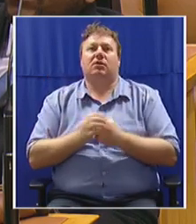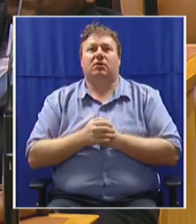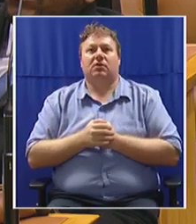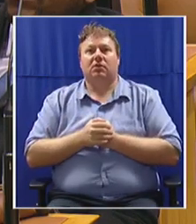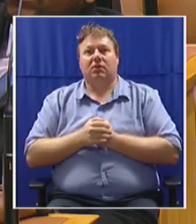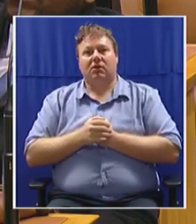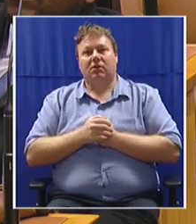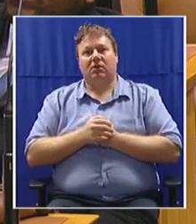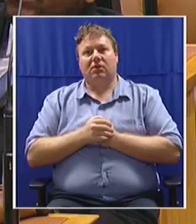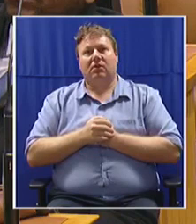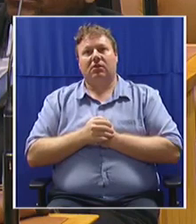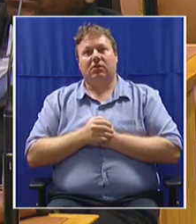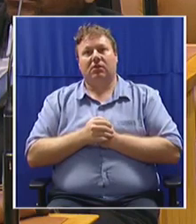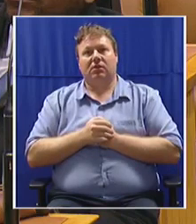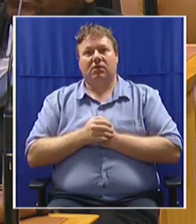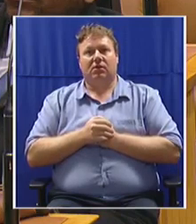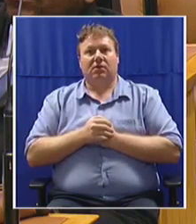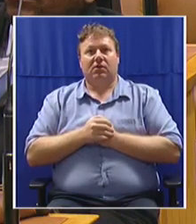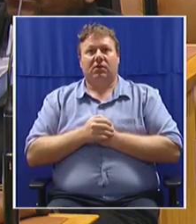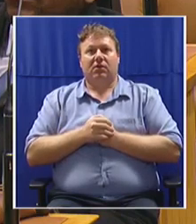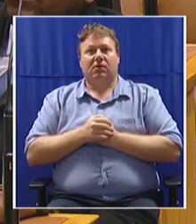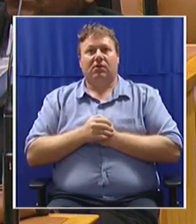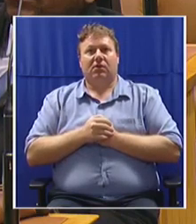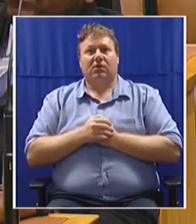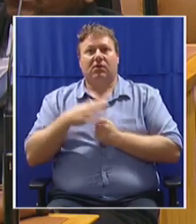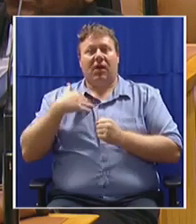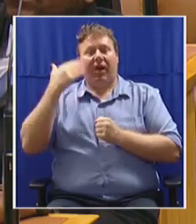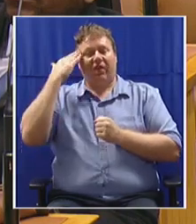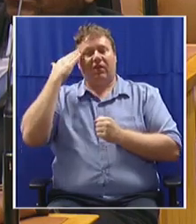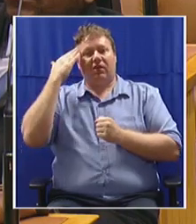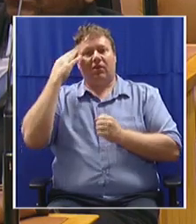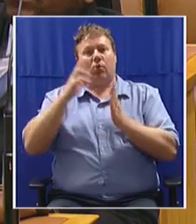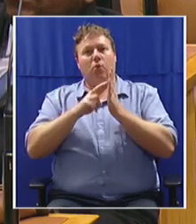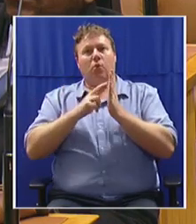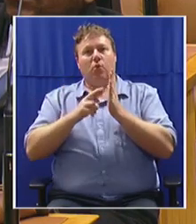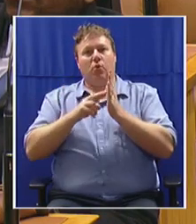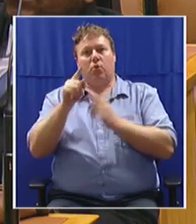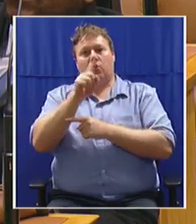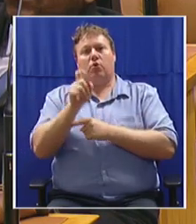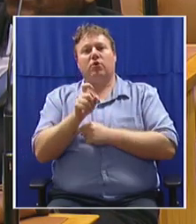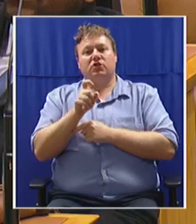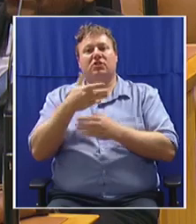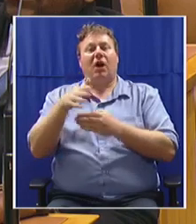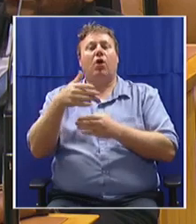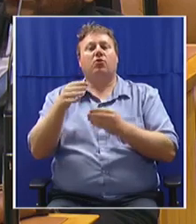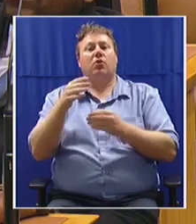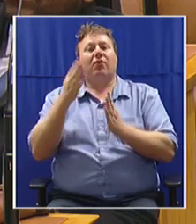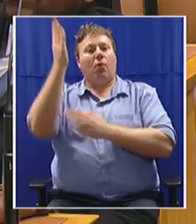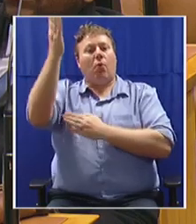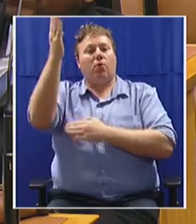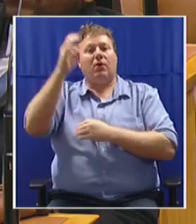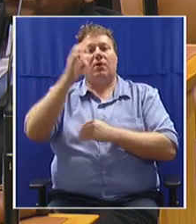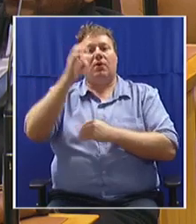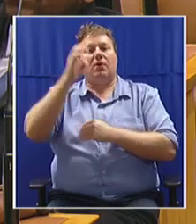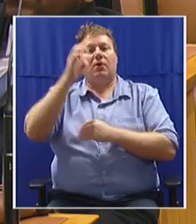Parliament. And I think that to rule this type of question out of order, it severely impedes members of Parliament's ability to do that. So may I